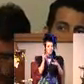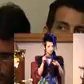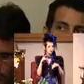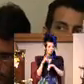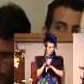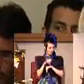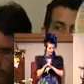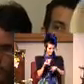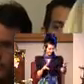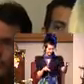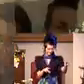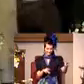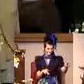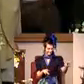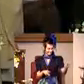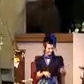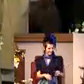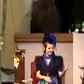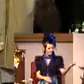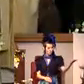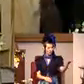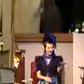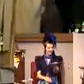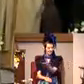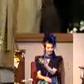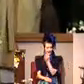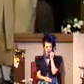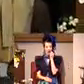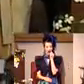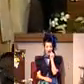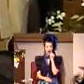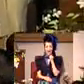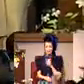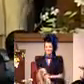earlier, and they're going to bring it.